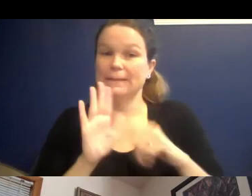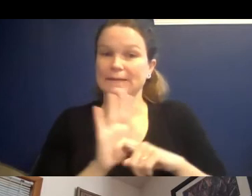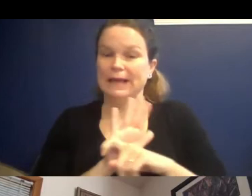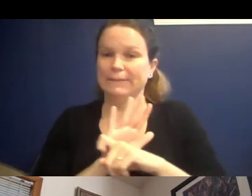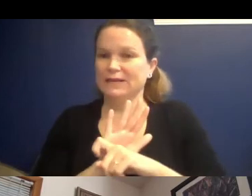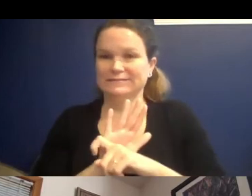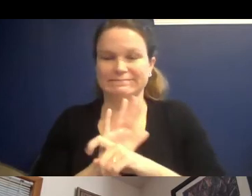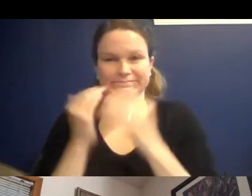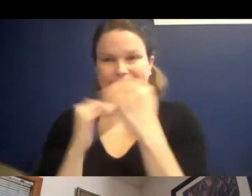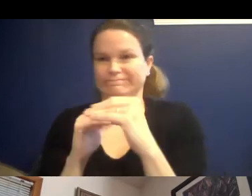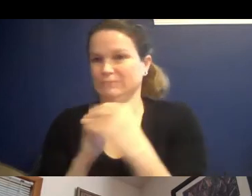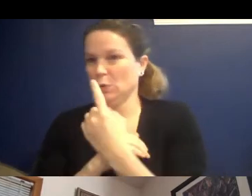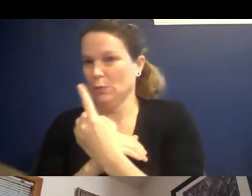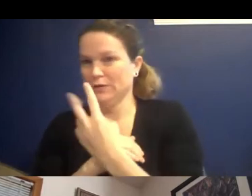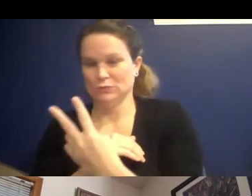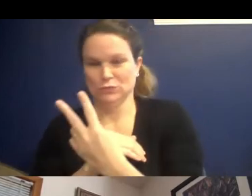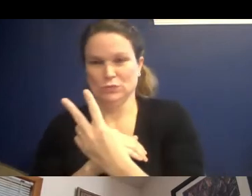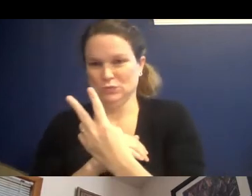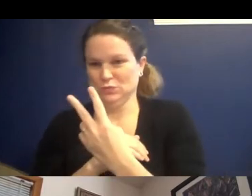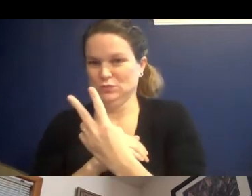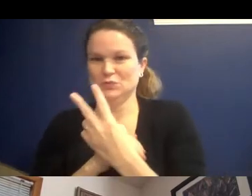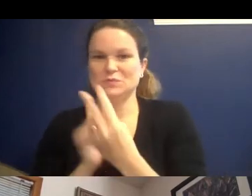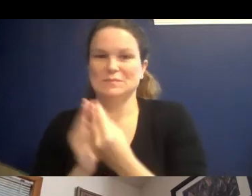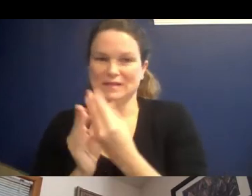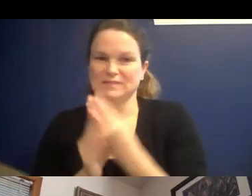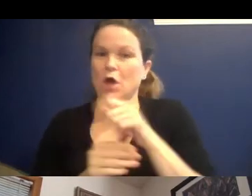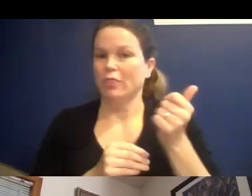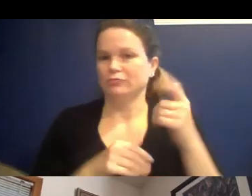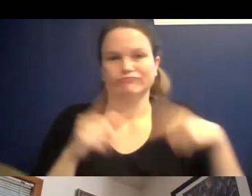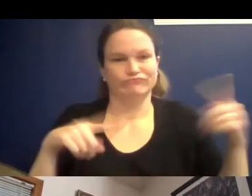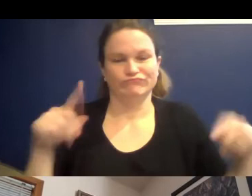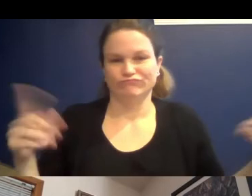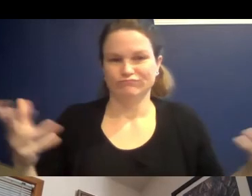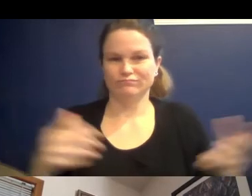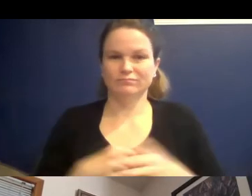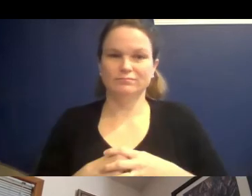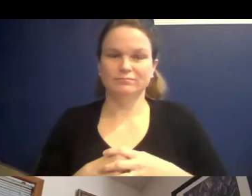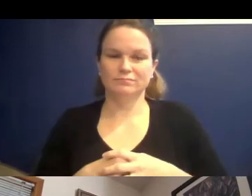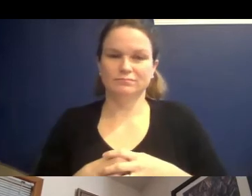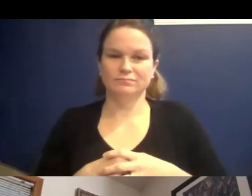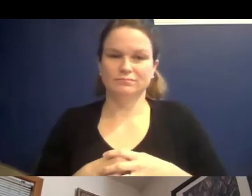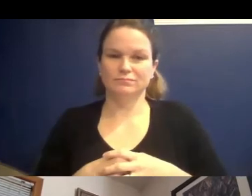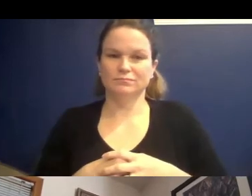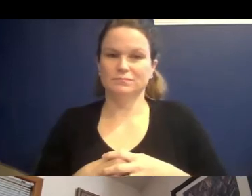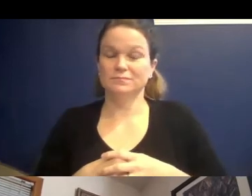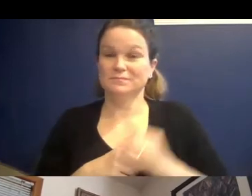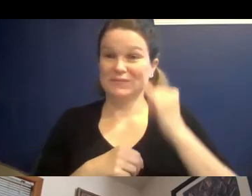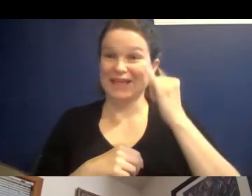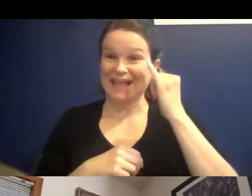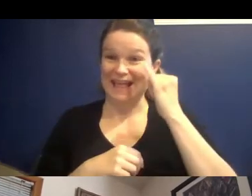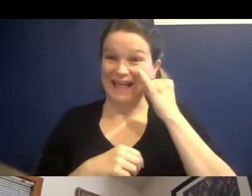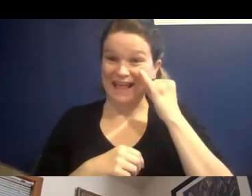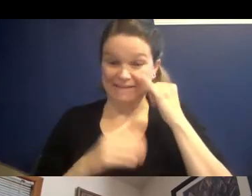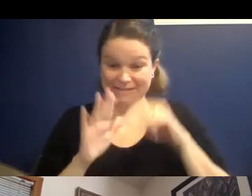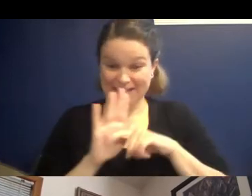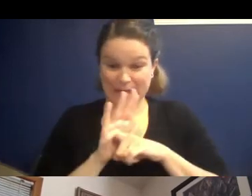one or a few host plants. Others are not so particular. When raised in captivity in crowded